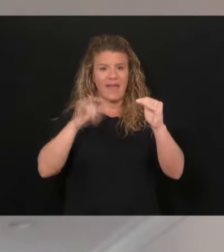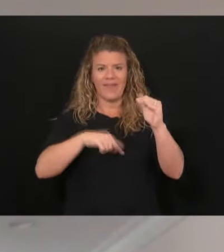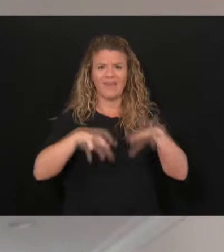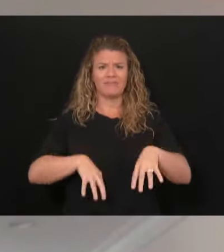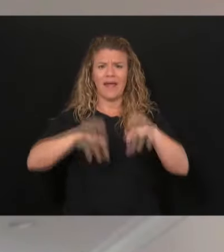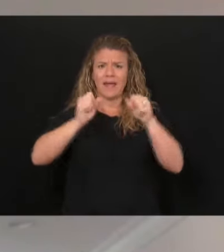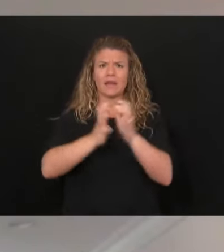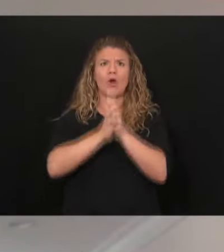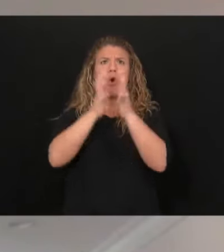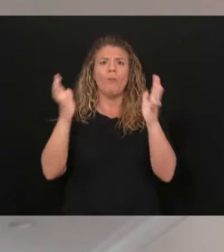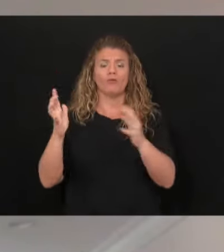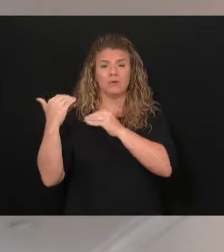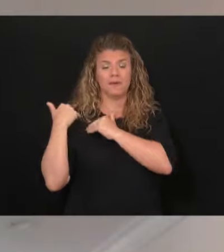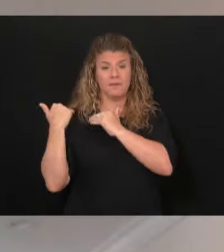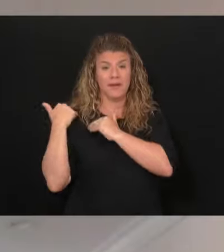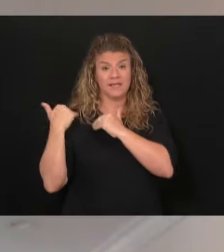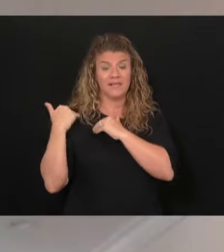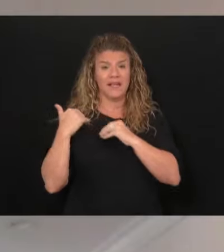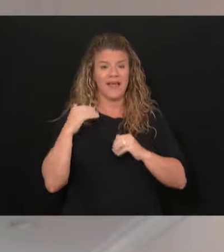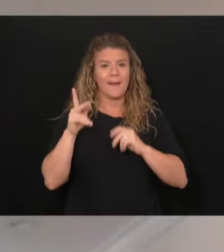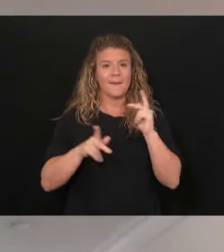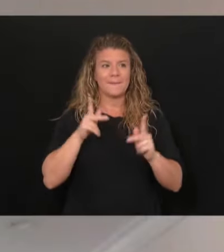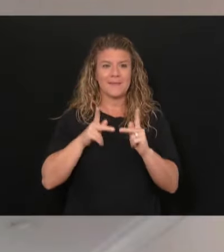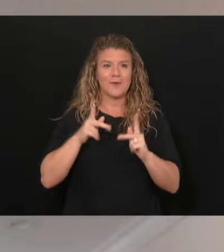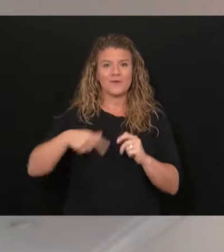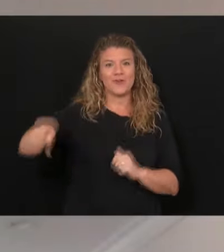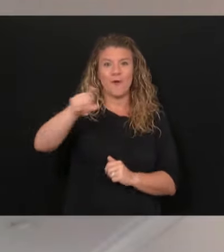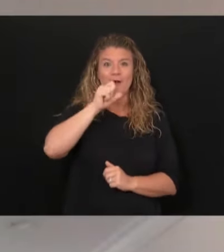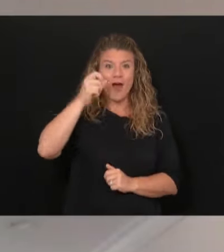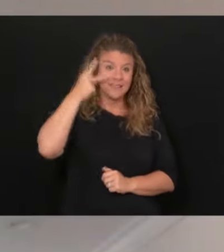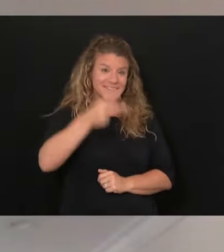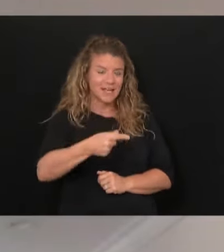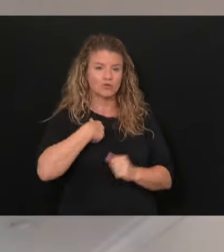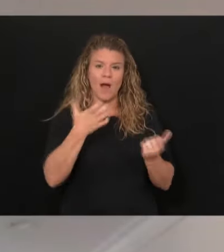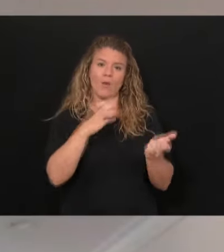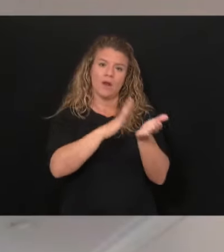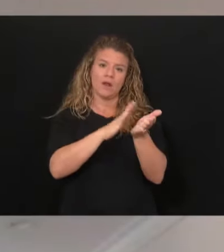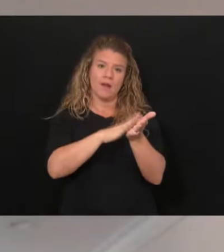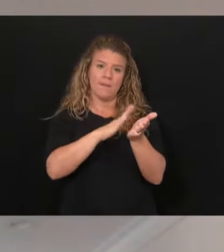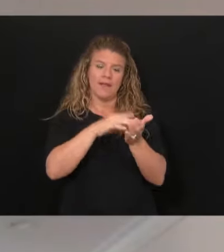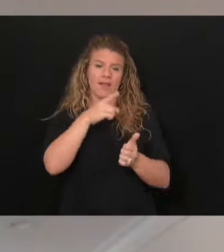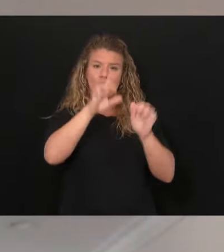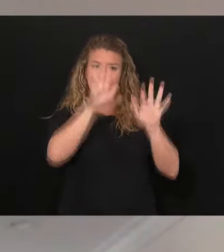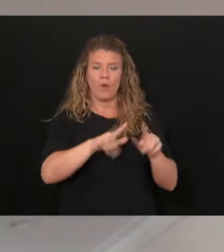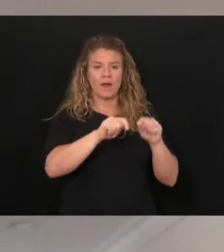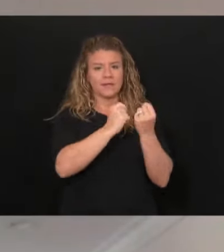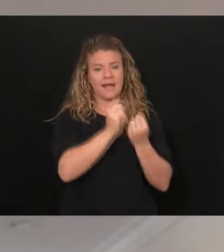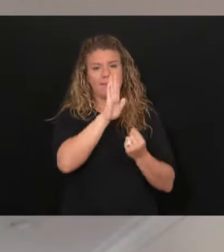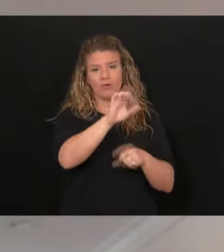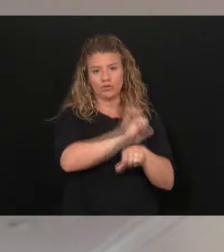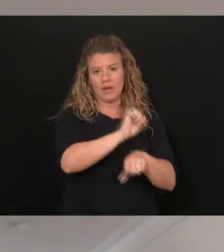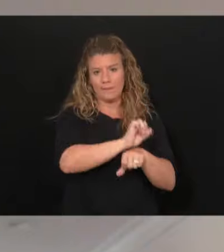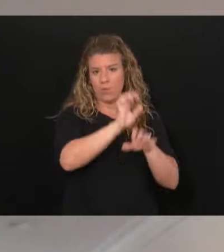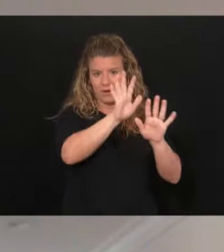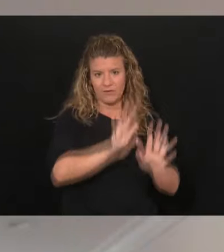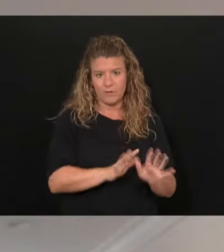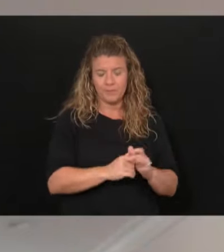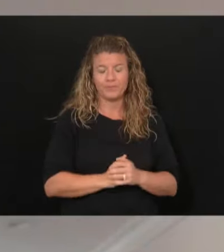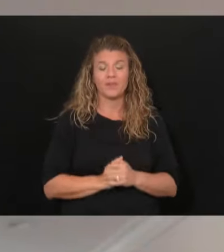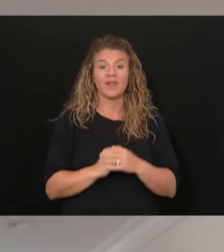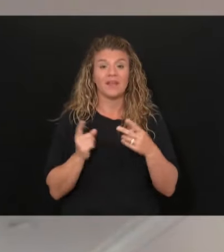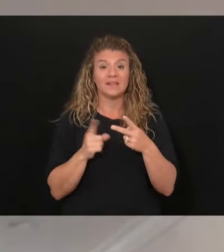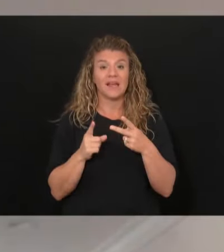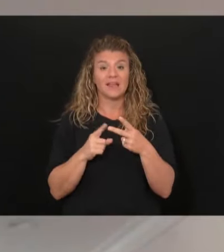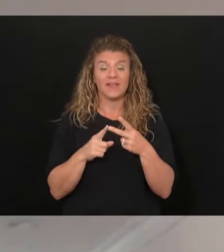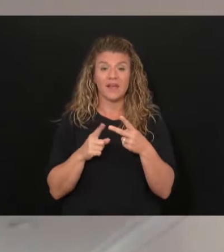amounts of responsibility that people sometimes don't see. So kudos to a great team and a great job there. The second thing is I